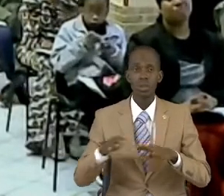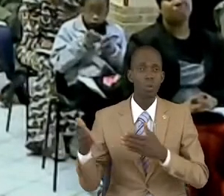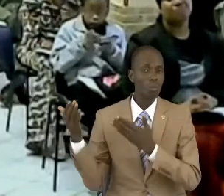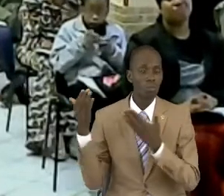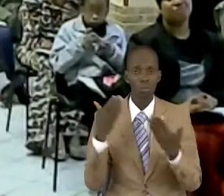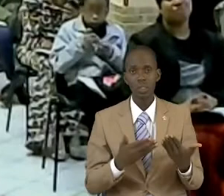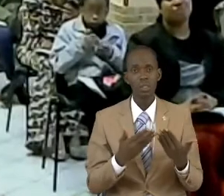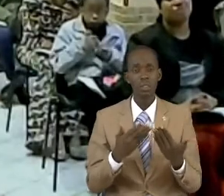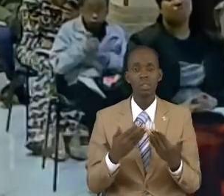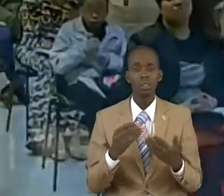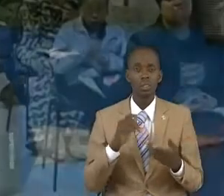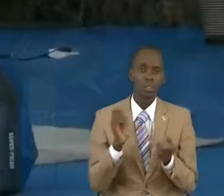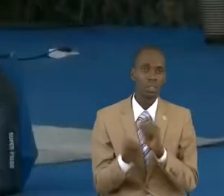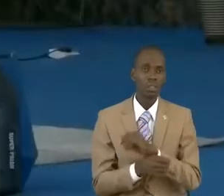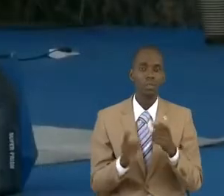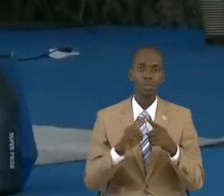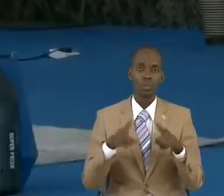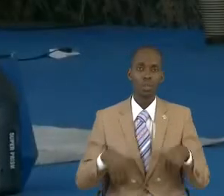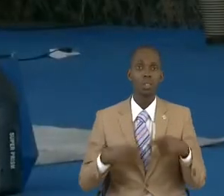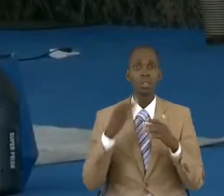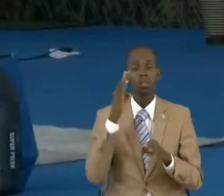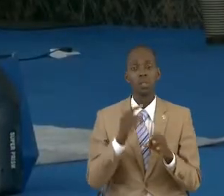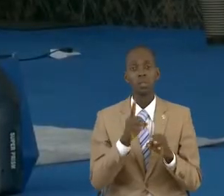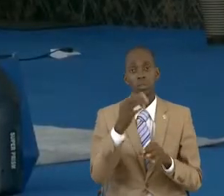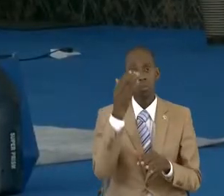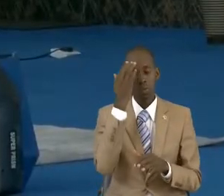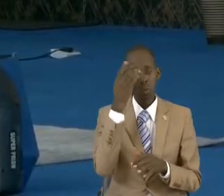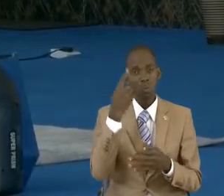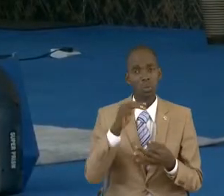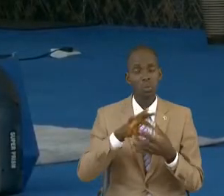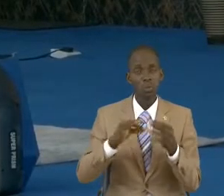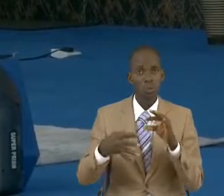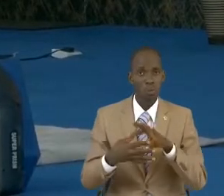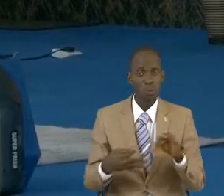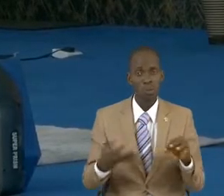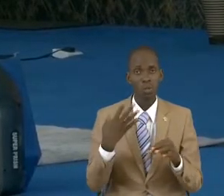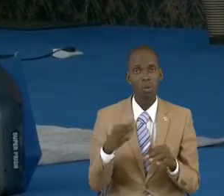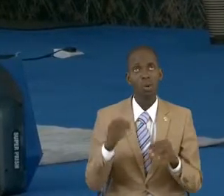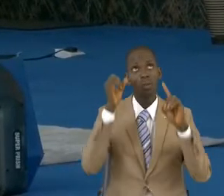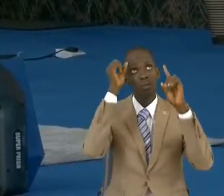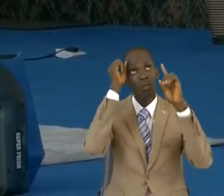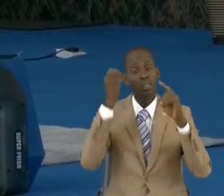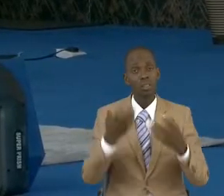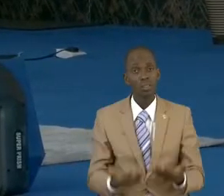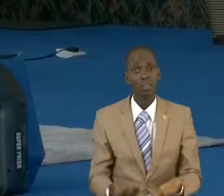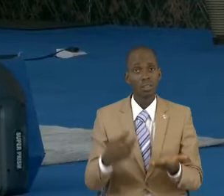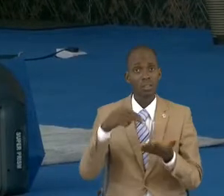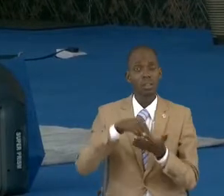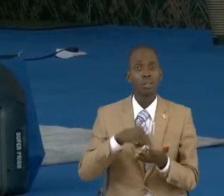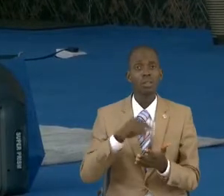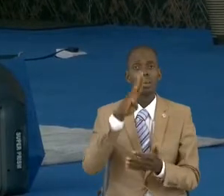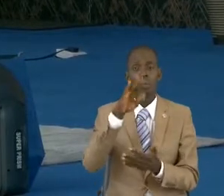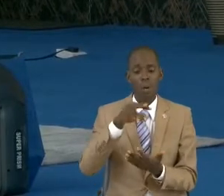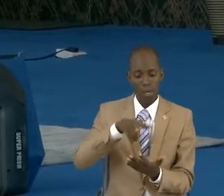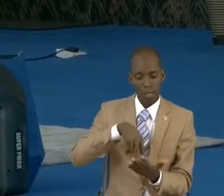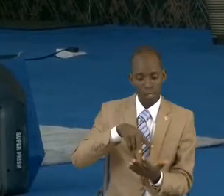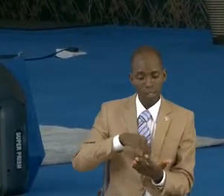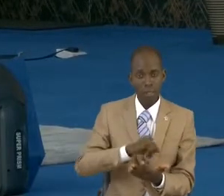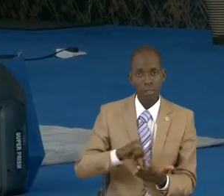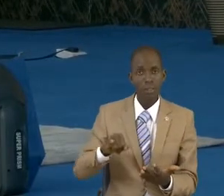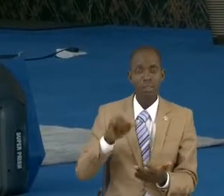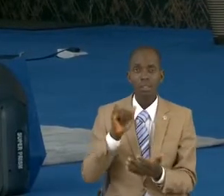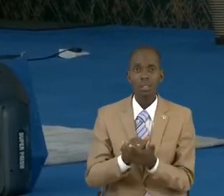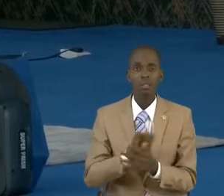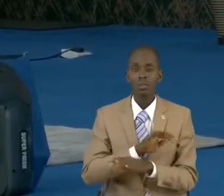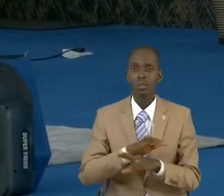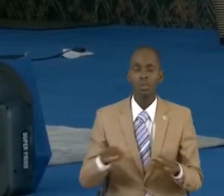the story of the revelation by reading, that doesn't bring regeneration.